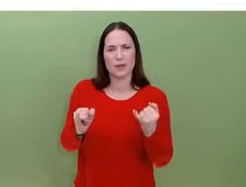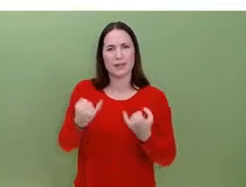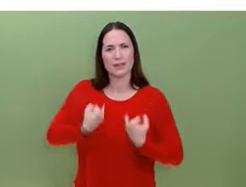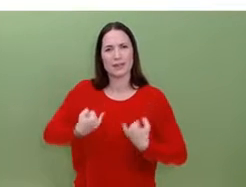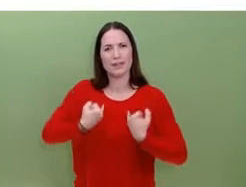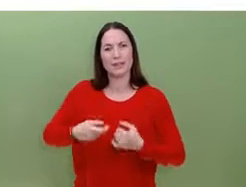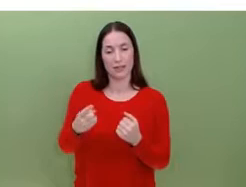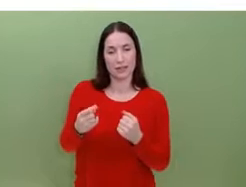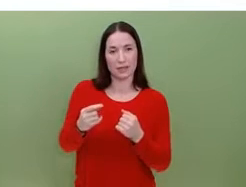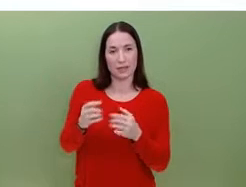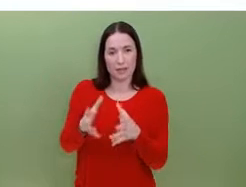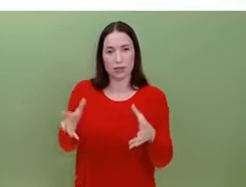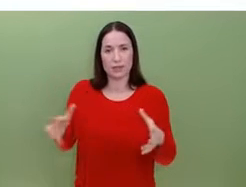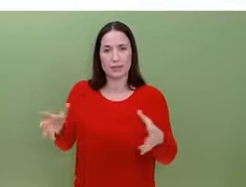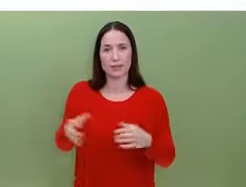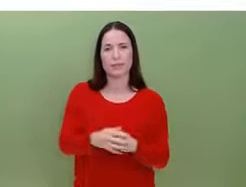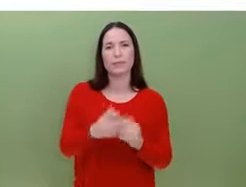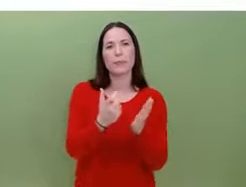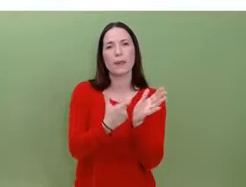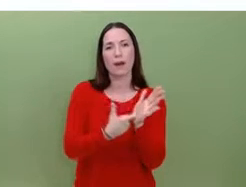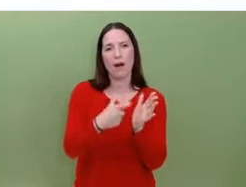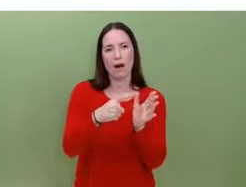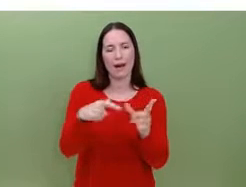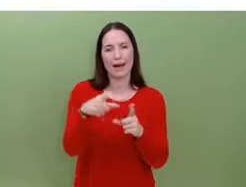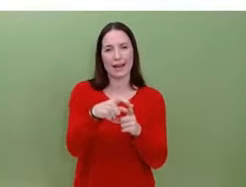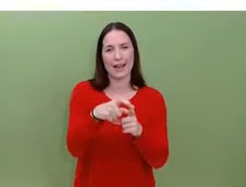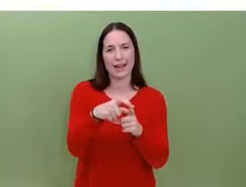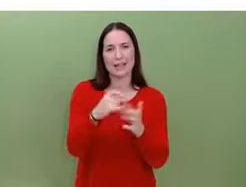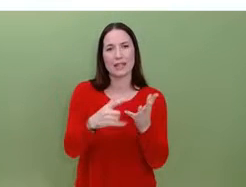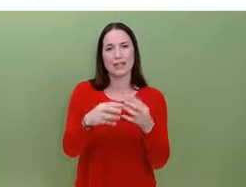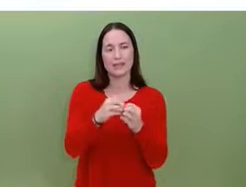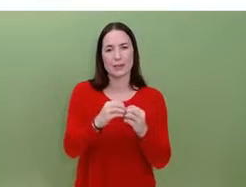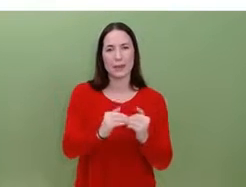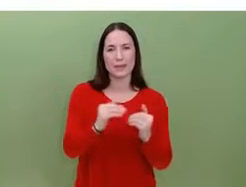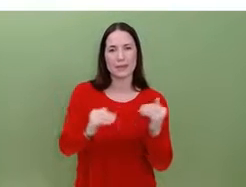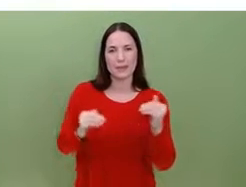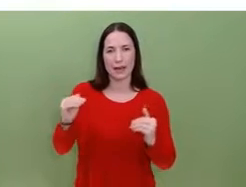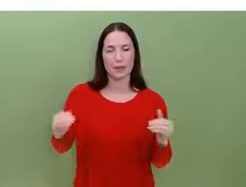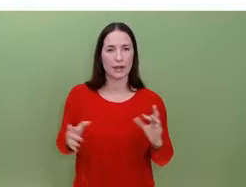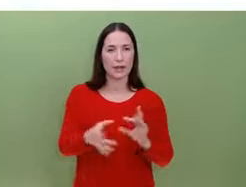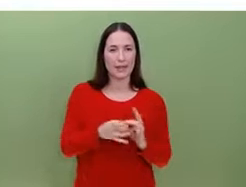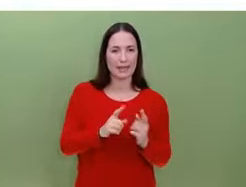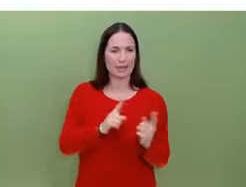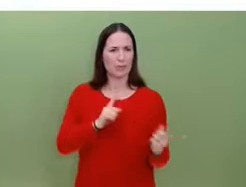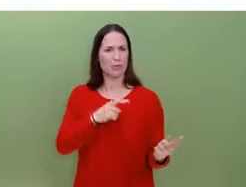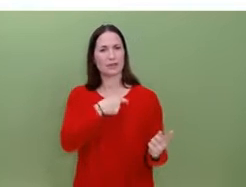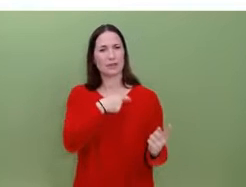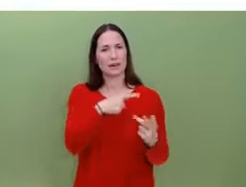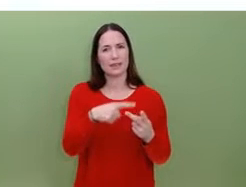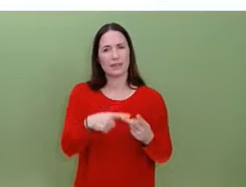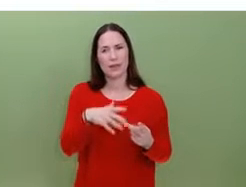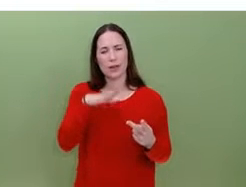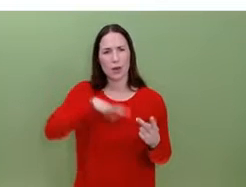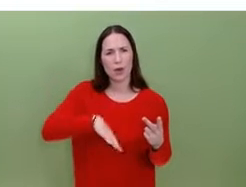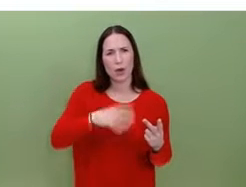Particularly on the ARCAD subscales, we've seen this increase in separation anxiety, low mood, and total